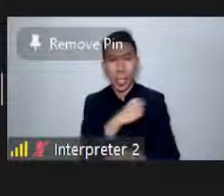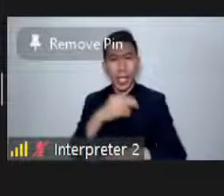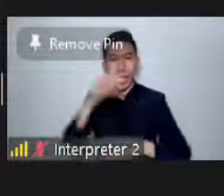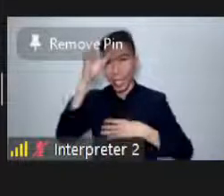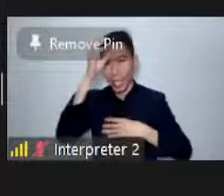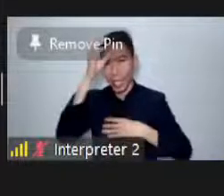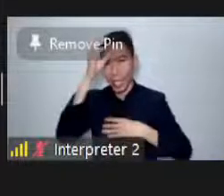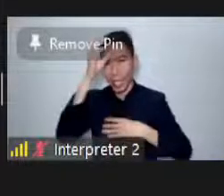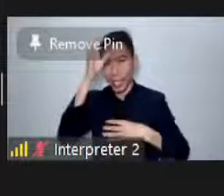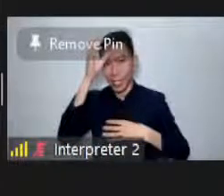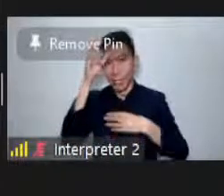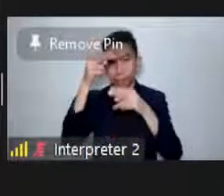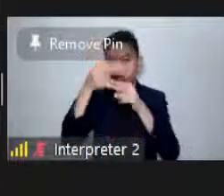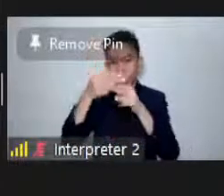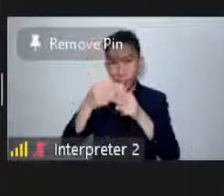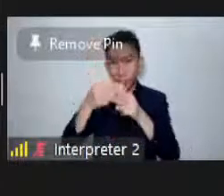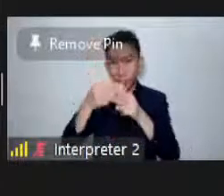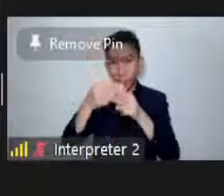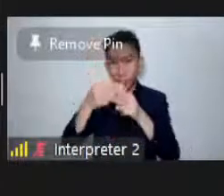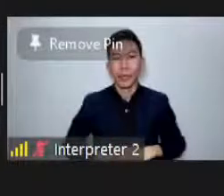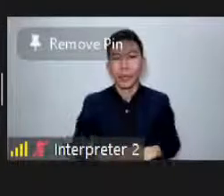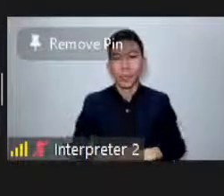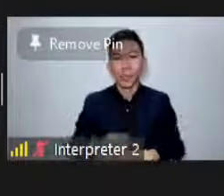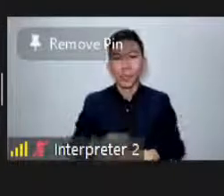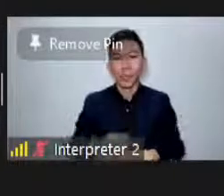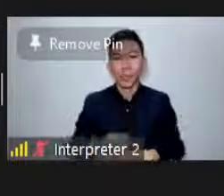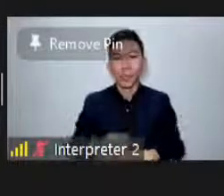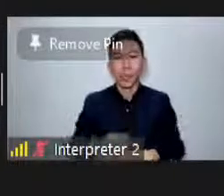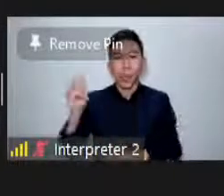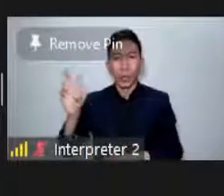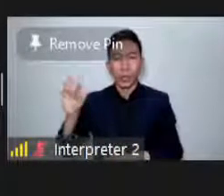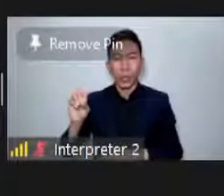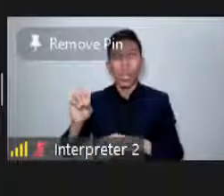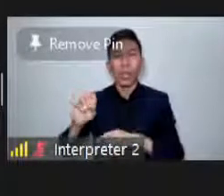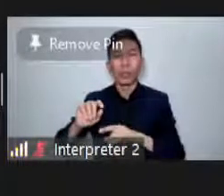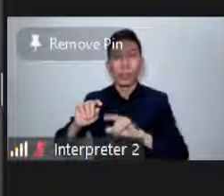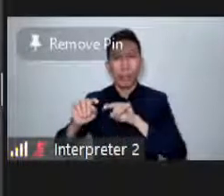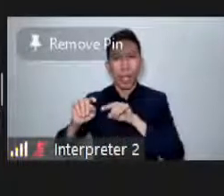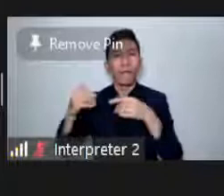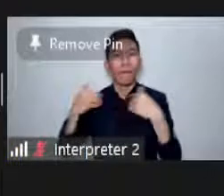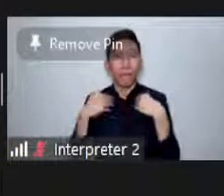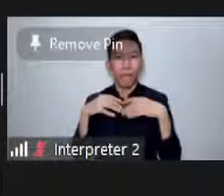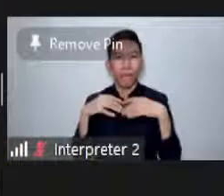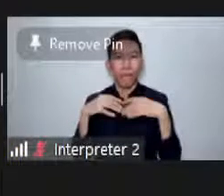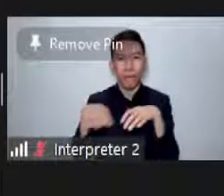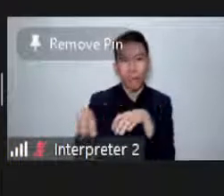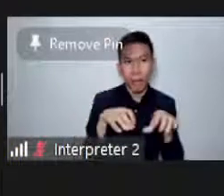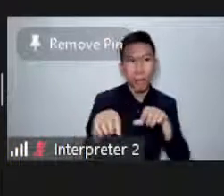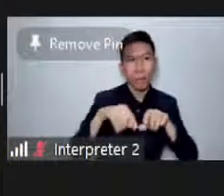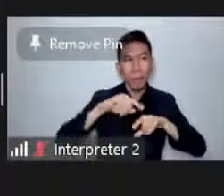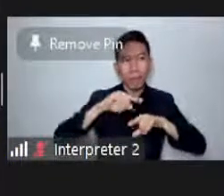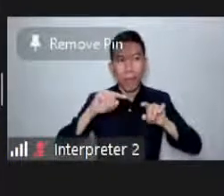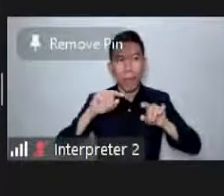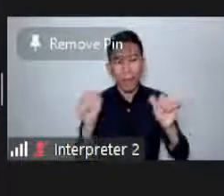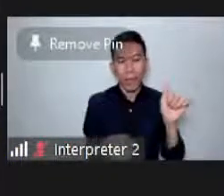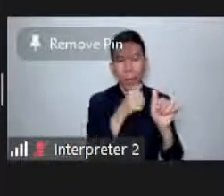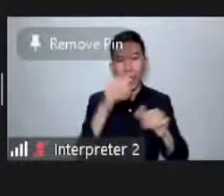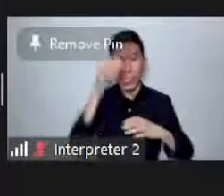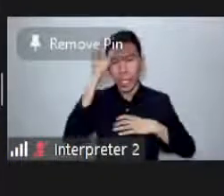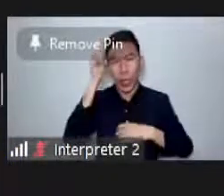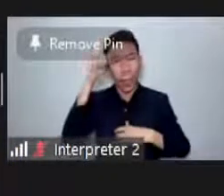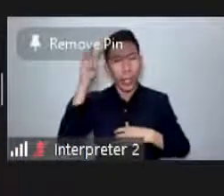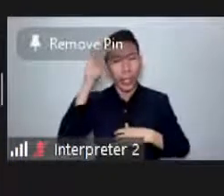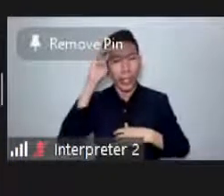Since 2020, the observance of various cancer awareness months are already included in the annual DOH